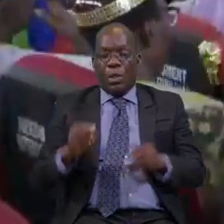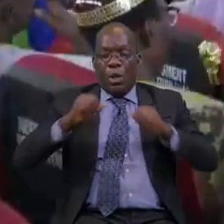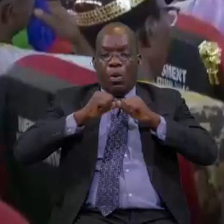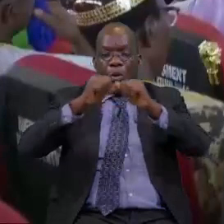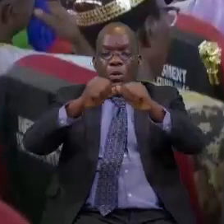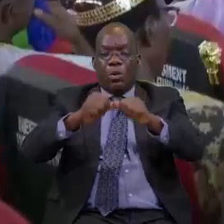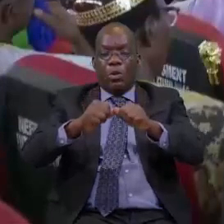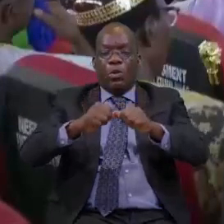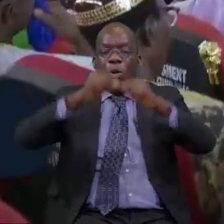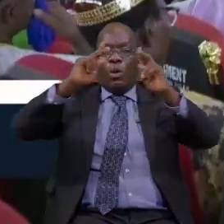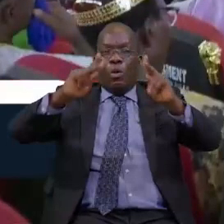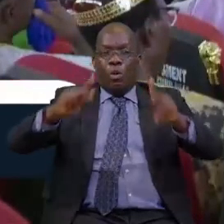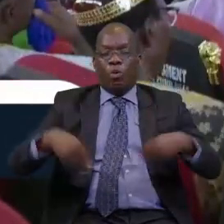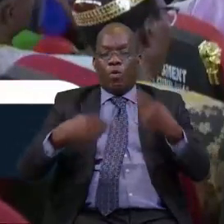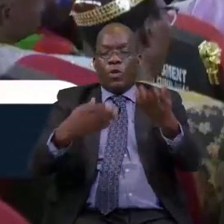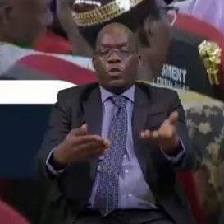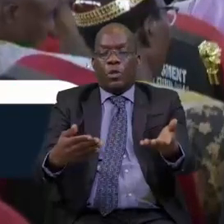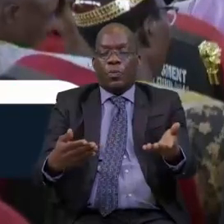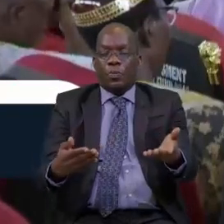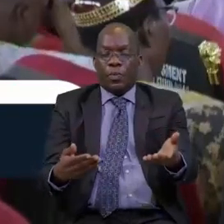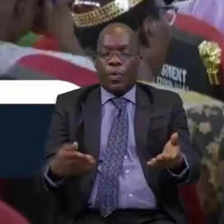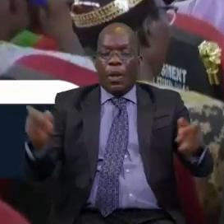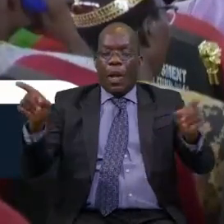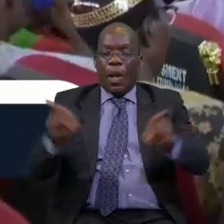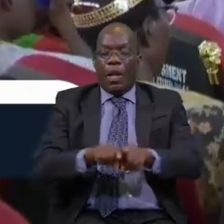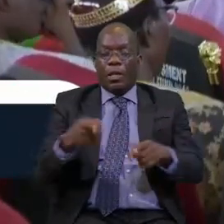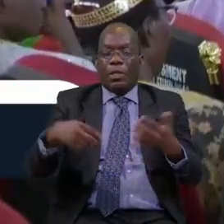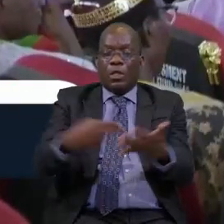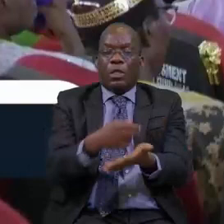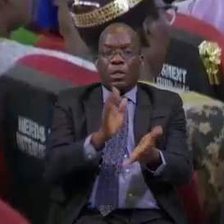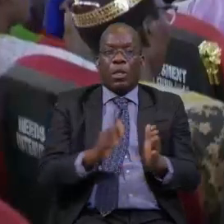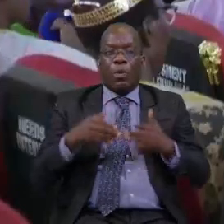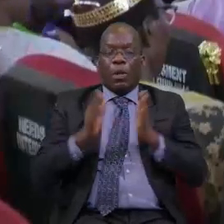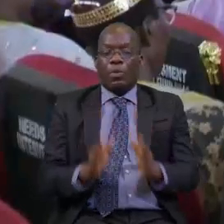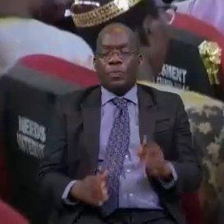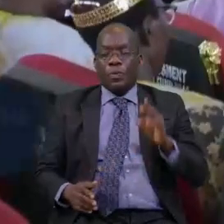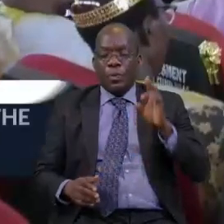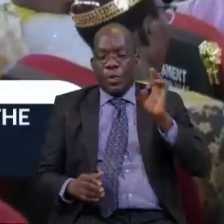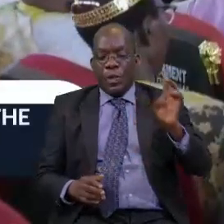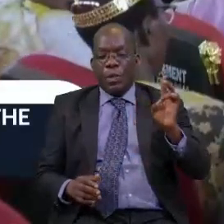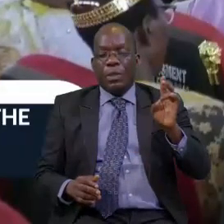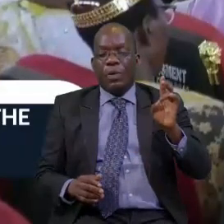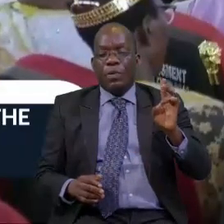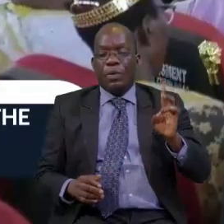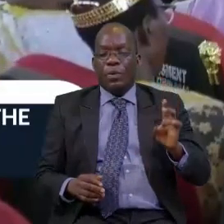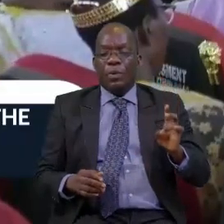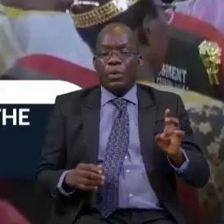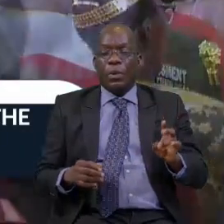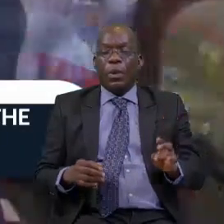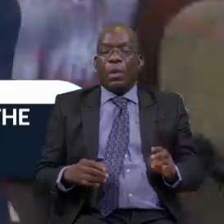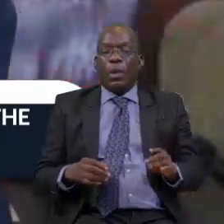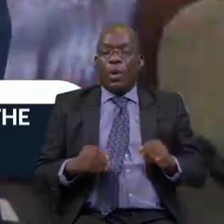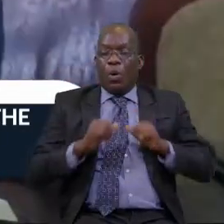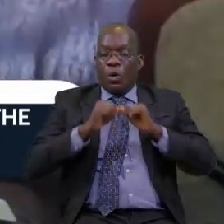provider as the shepherd leader. Number seven is the relentless pronouncement of